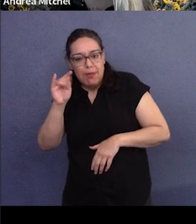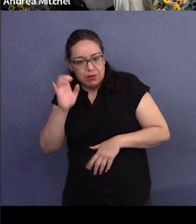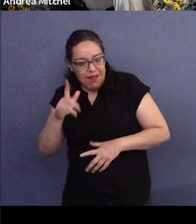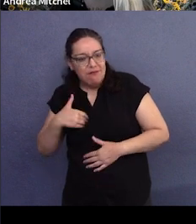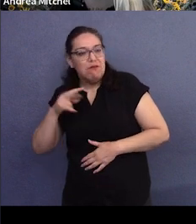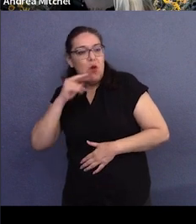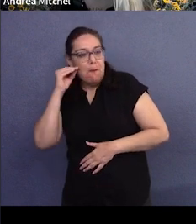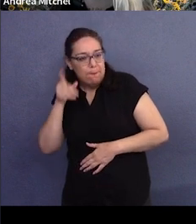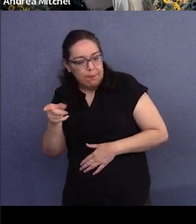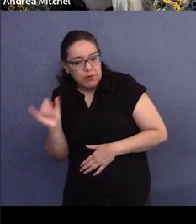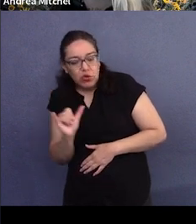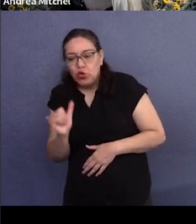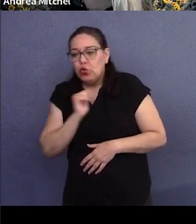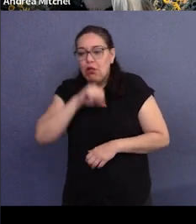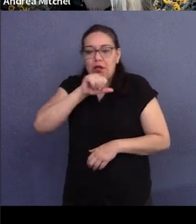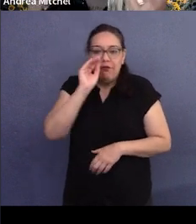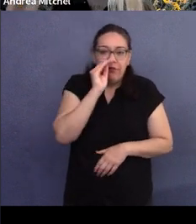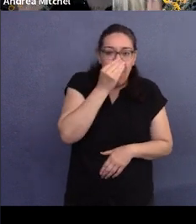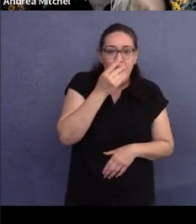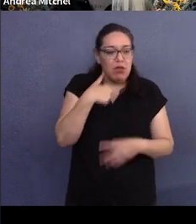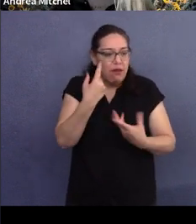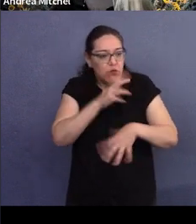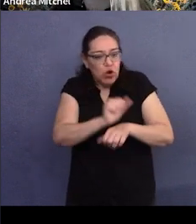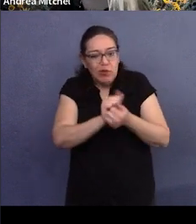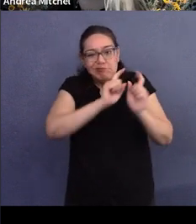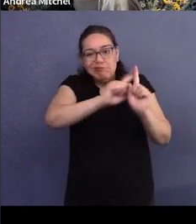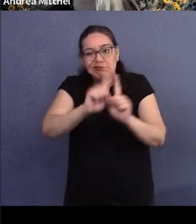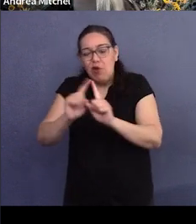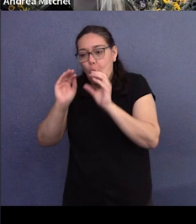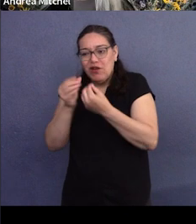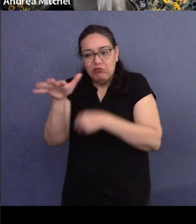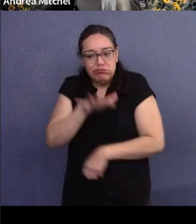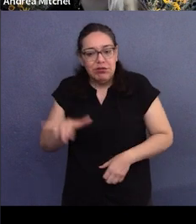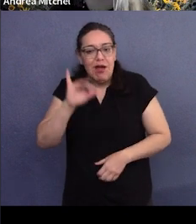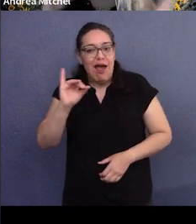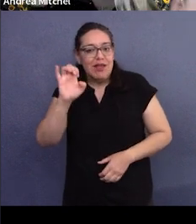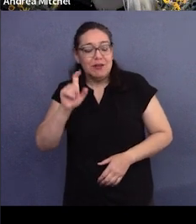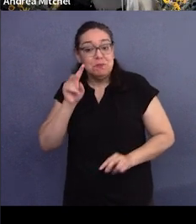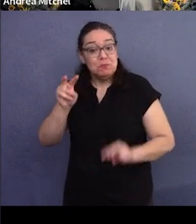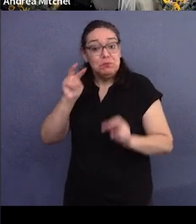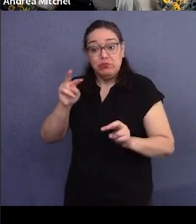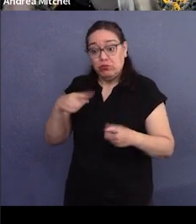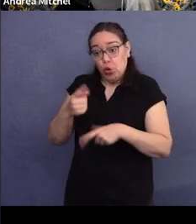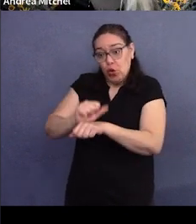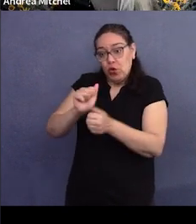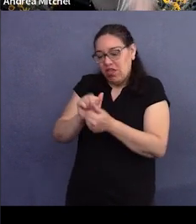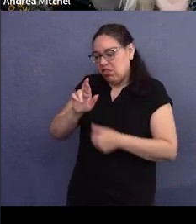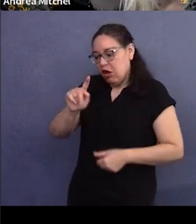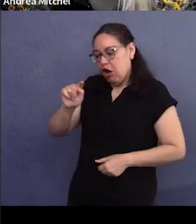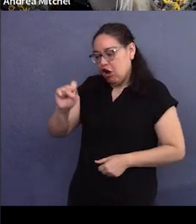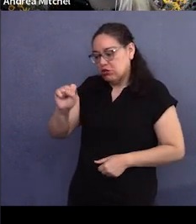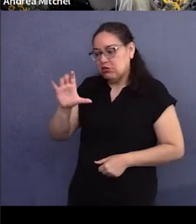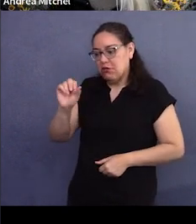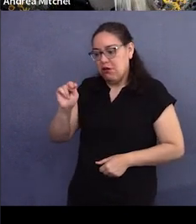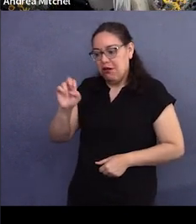IE. And I feel honored to work with such groups such as Arts Connection and some others as well. So been around a while, been around the block. There